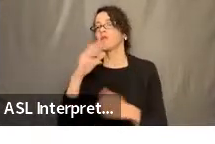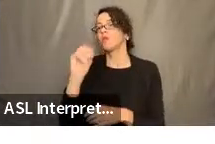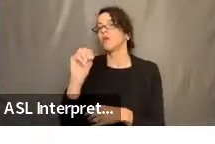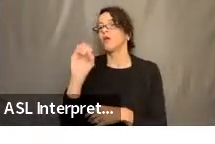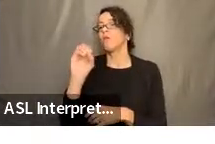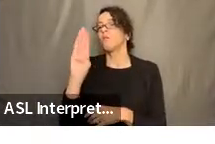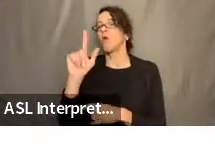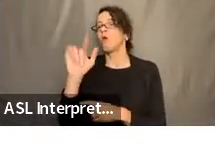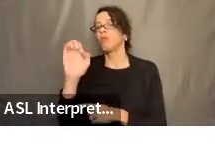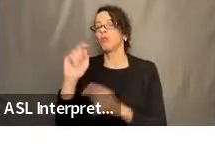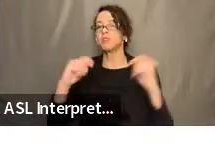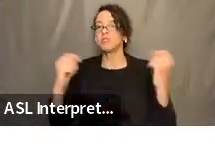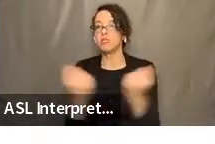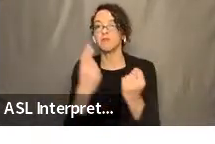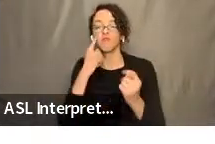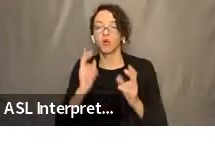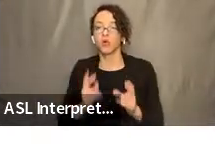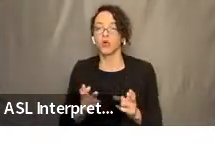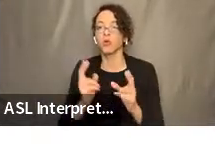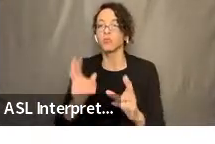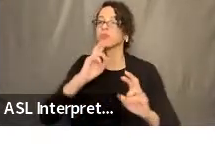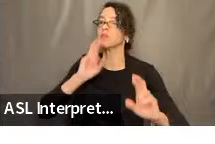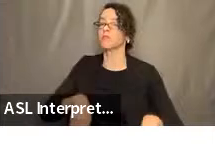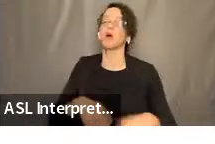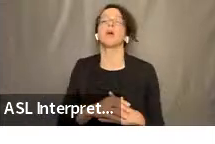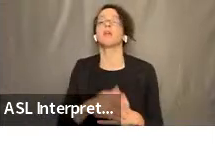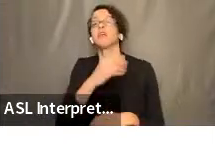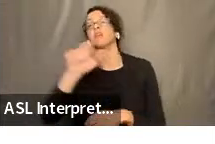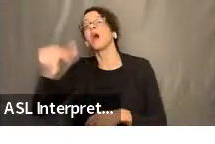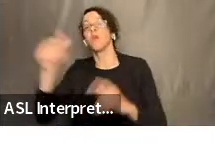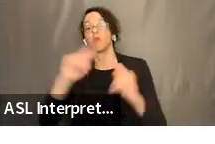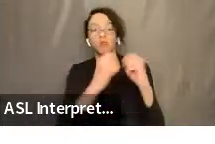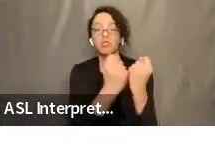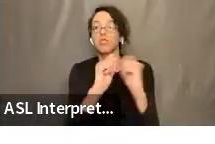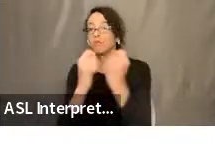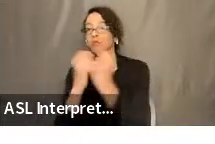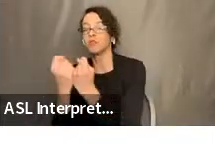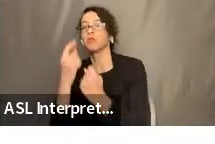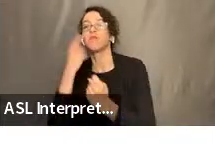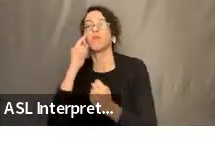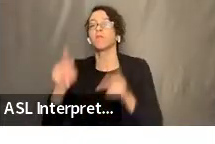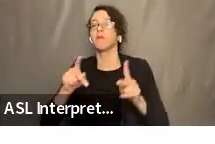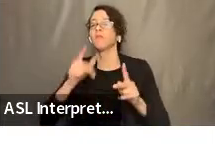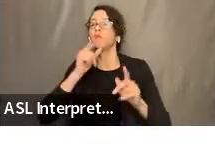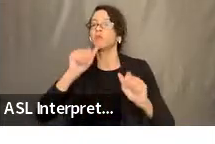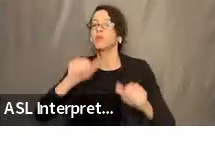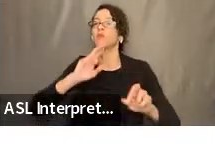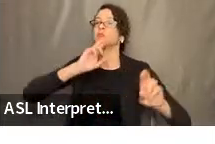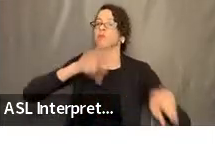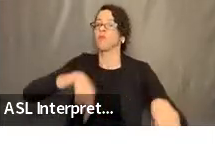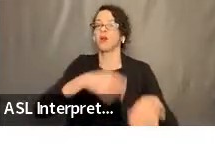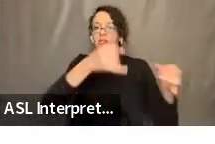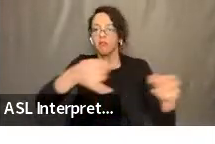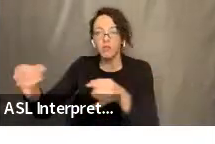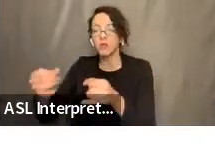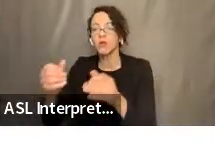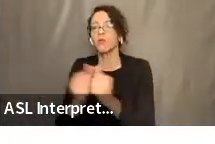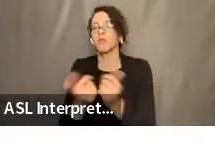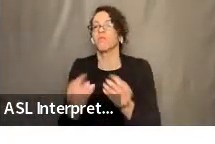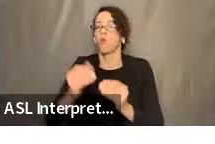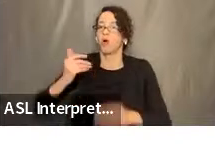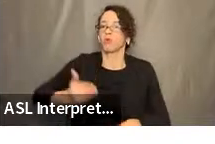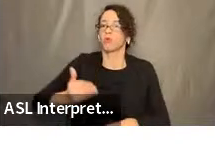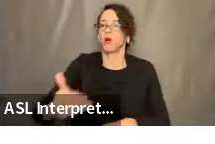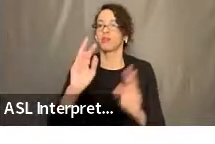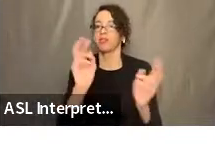other teams for response to individuals with more chronic issues. Our teams can transport to a